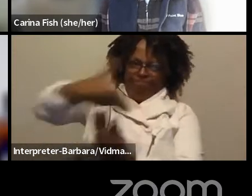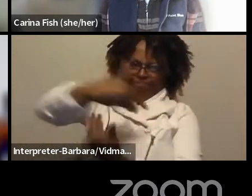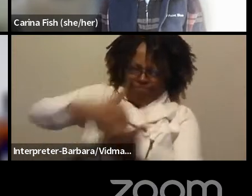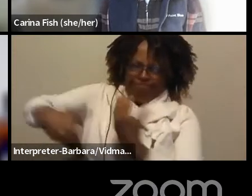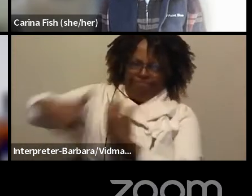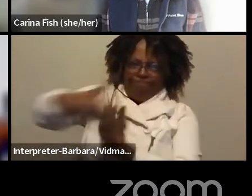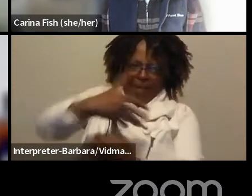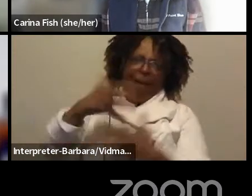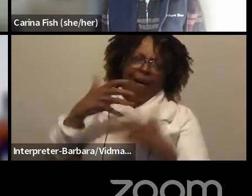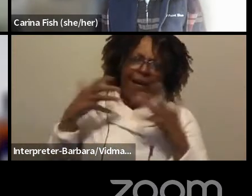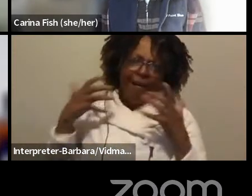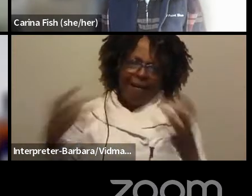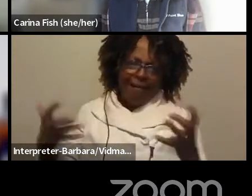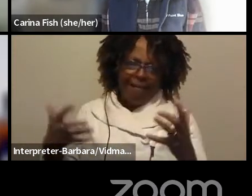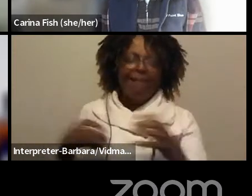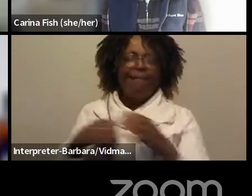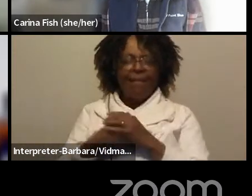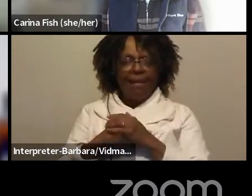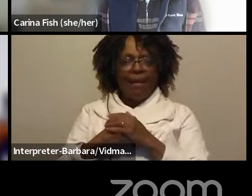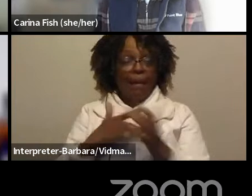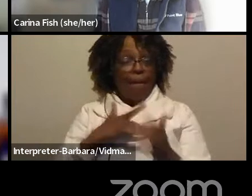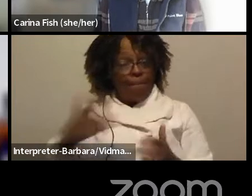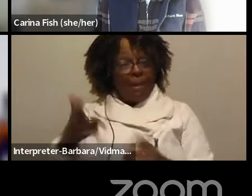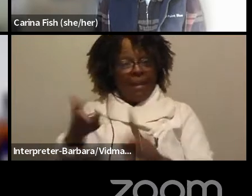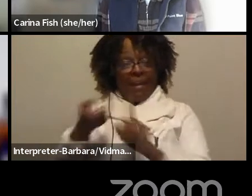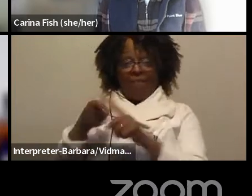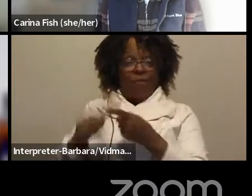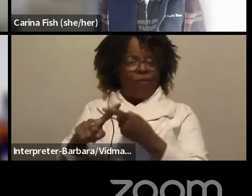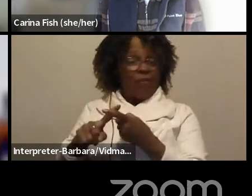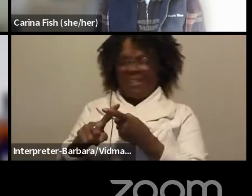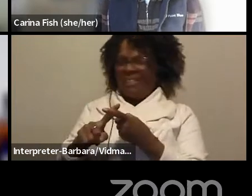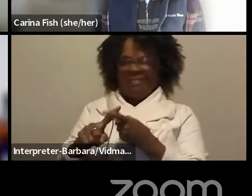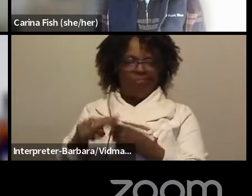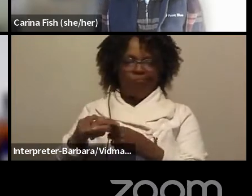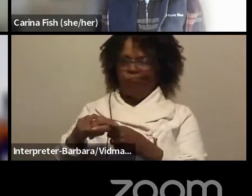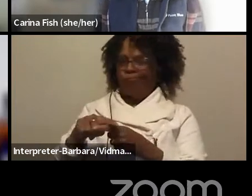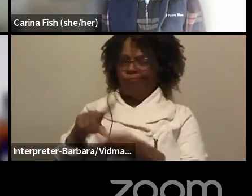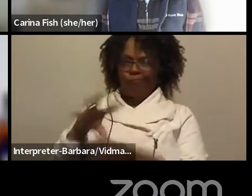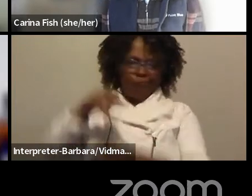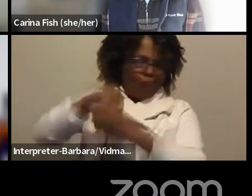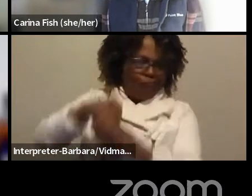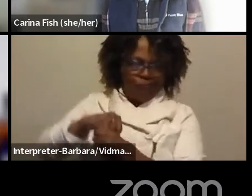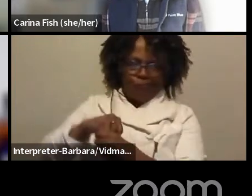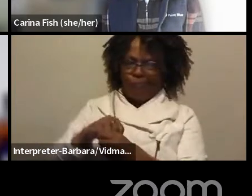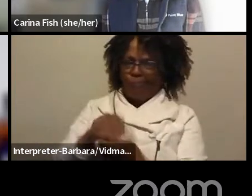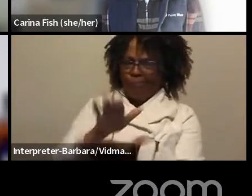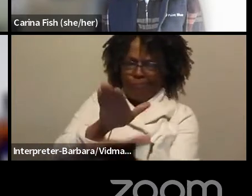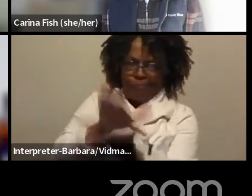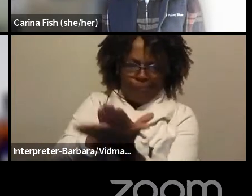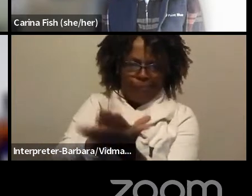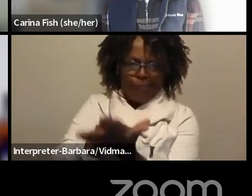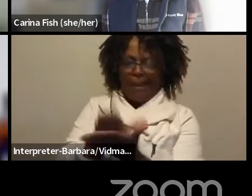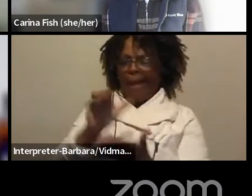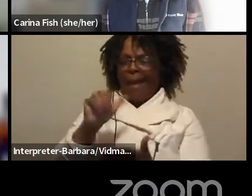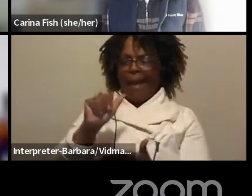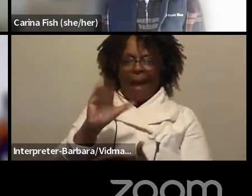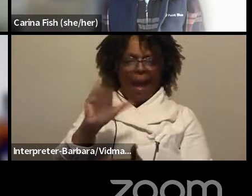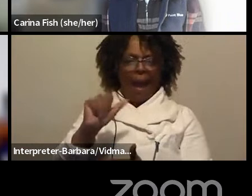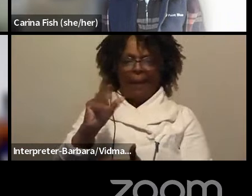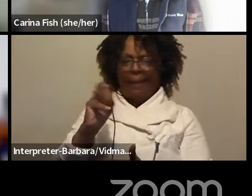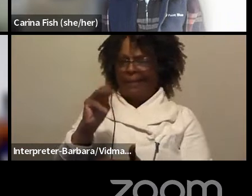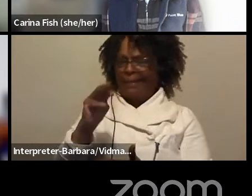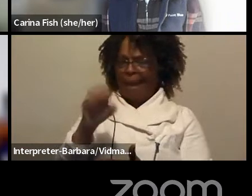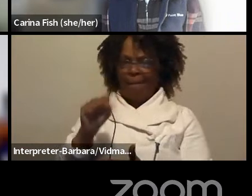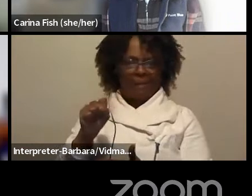as a ton because none of them are academics. And so there's absolutely no point at which we could start talking about school because they don't